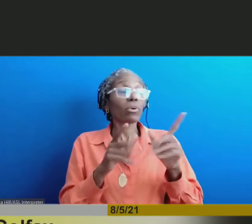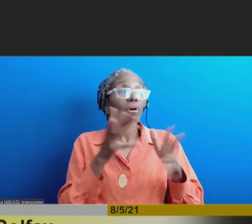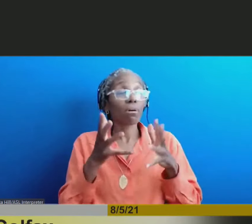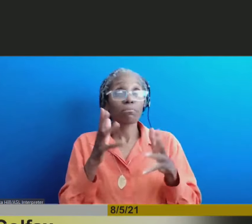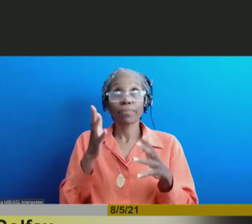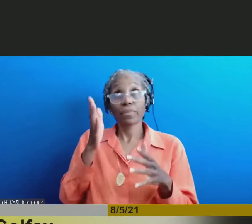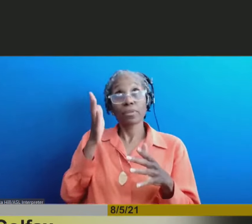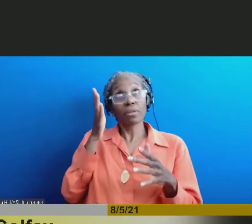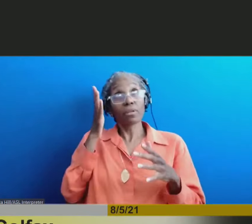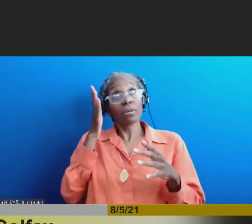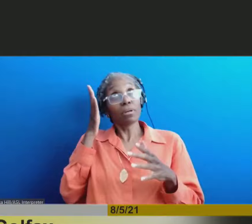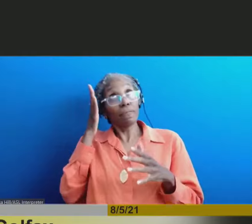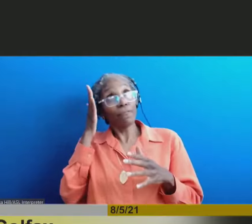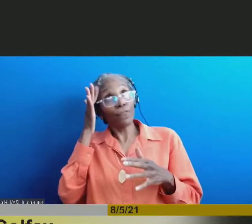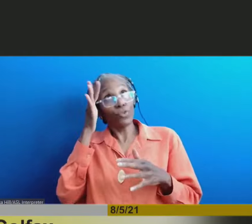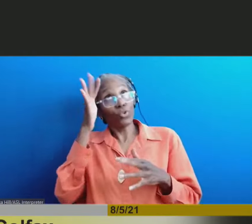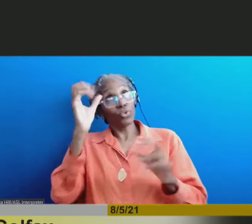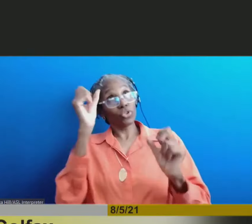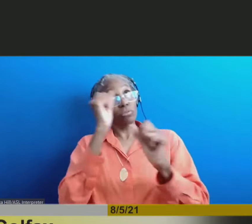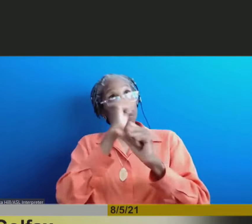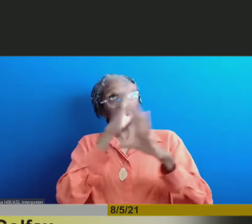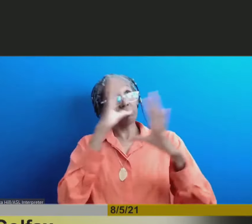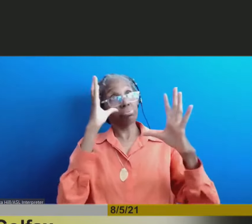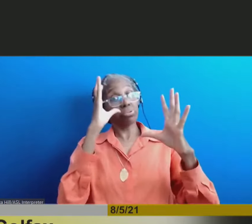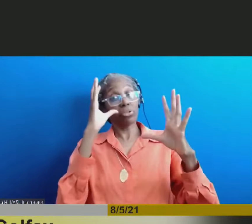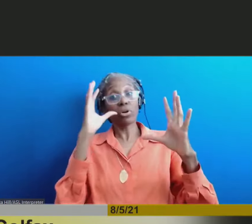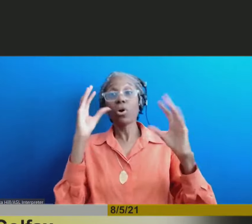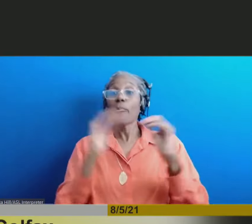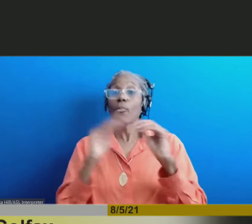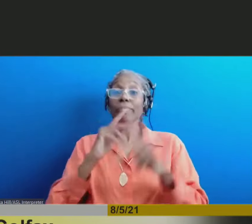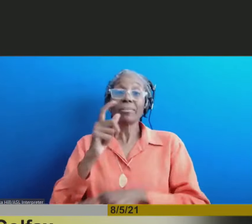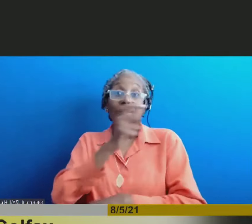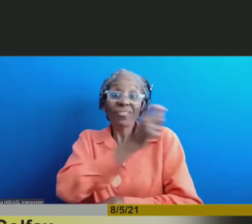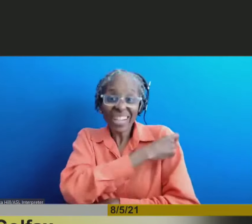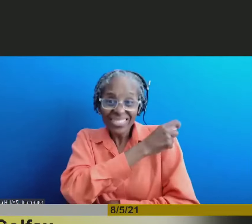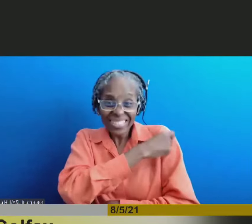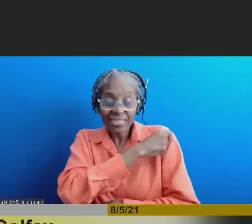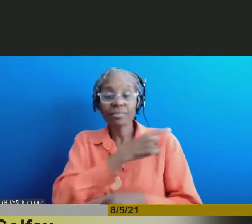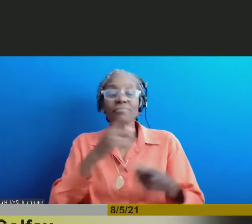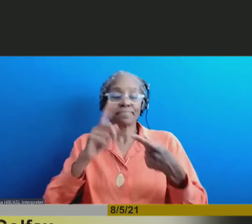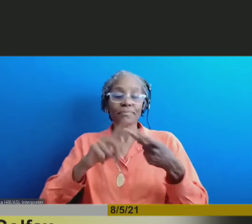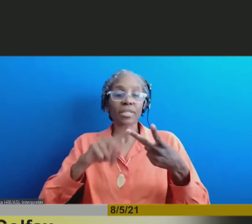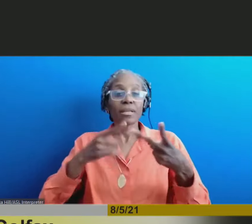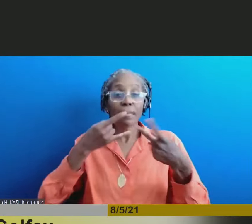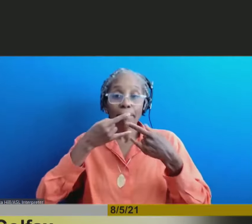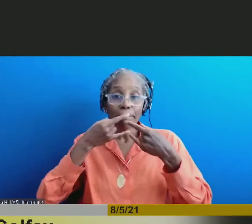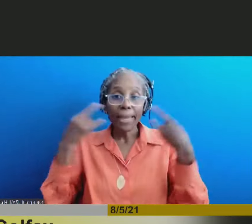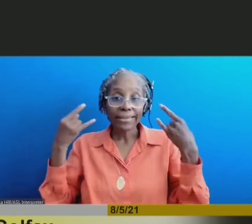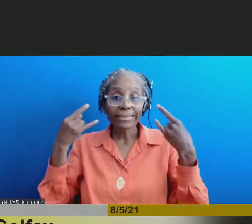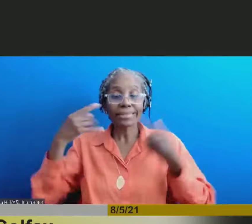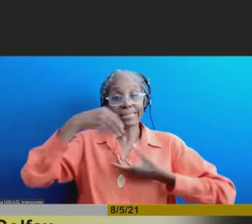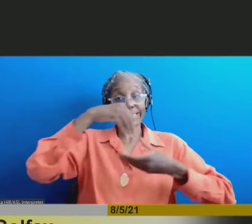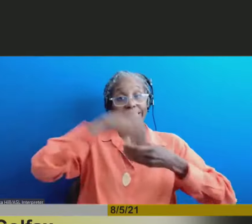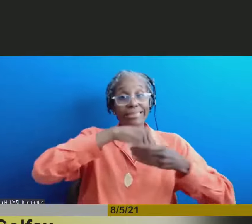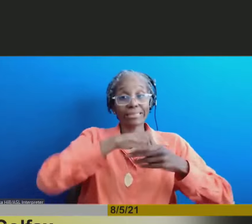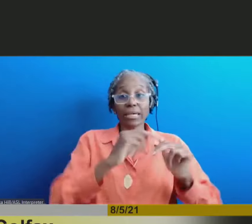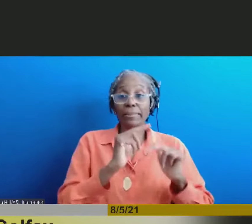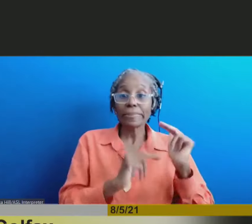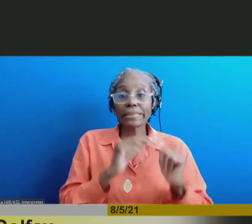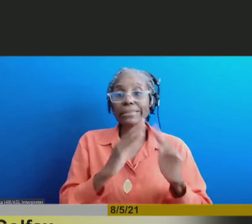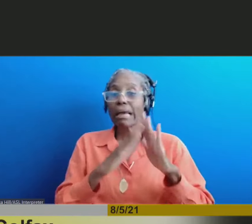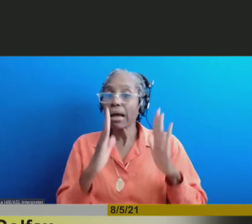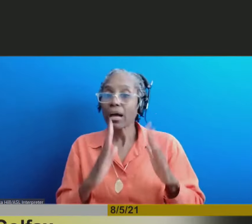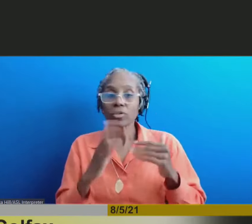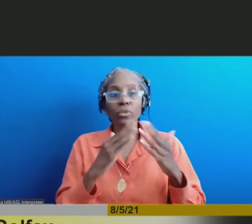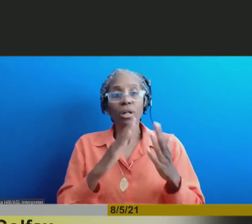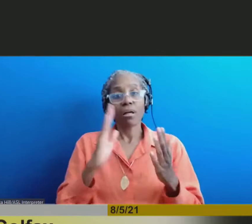the future, hopefully we'll get more people vaccinated. The masking, indoor masking will help us slow